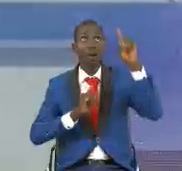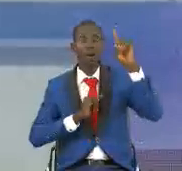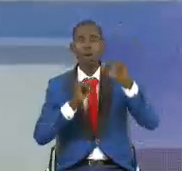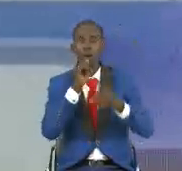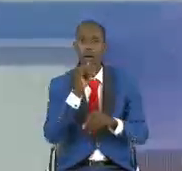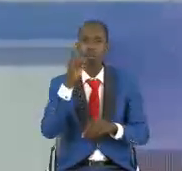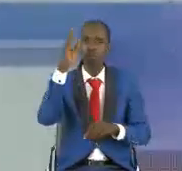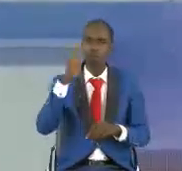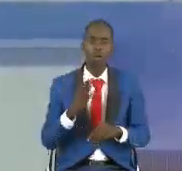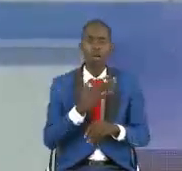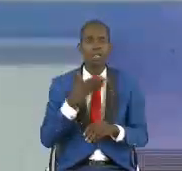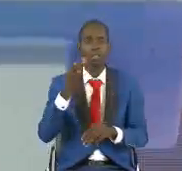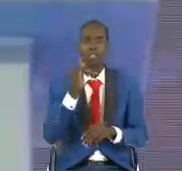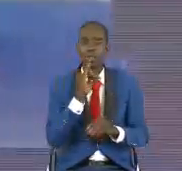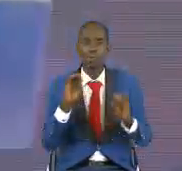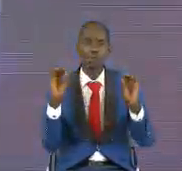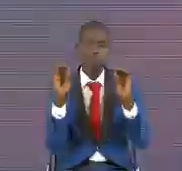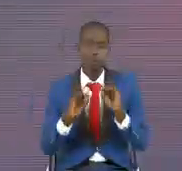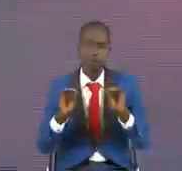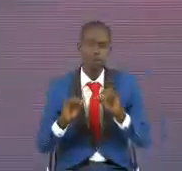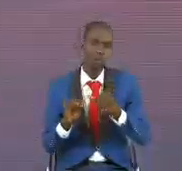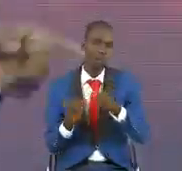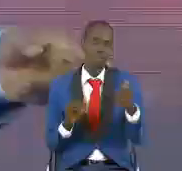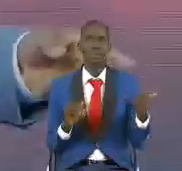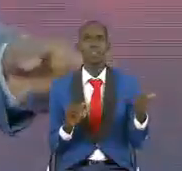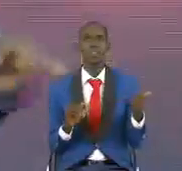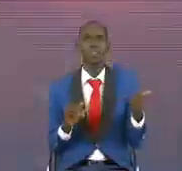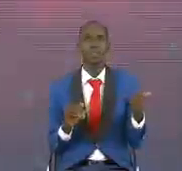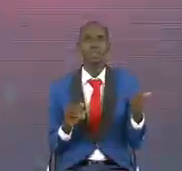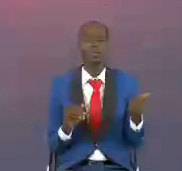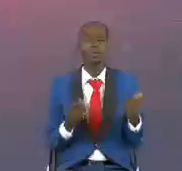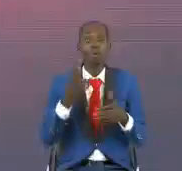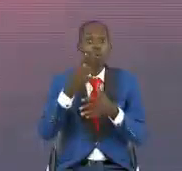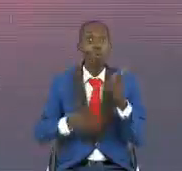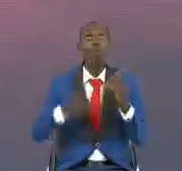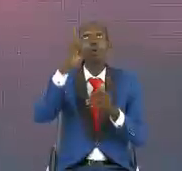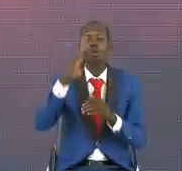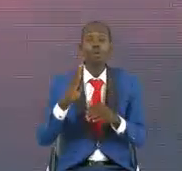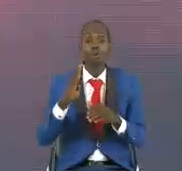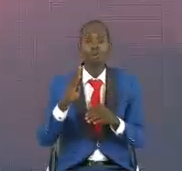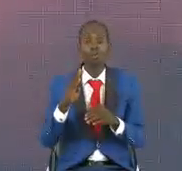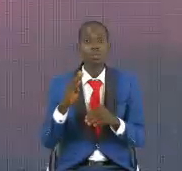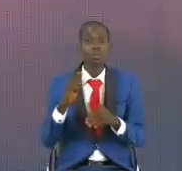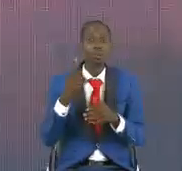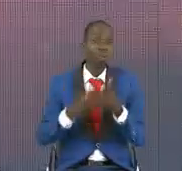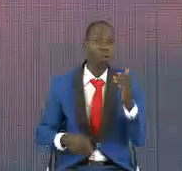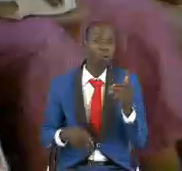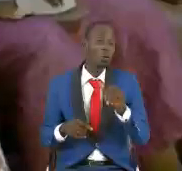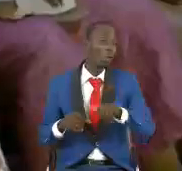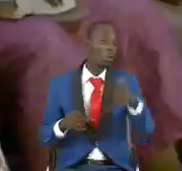none else. What others cannot do, he says, I am the Lord, they will do